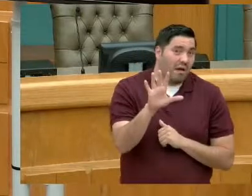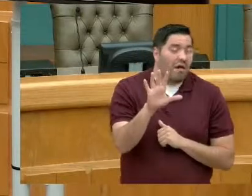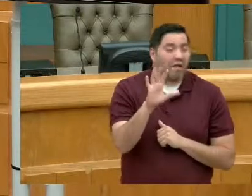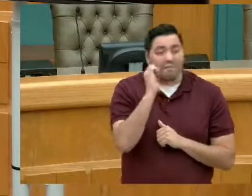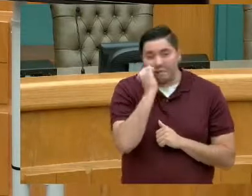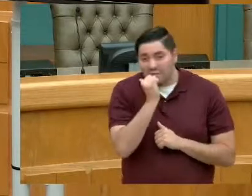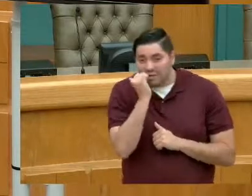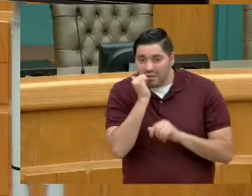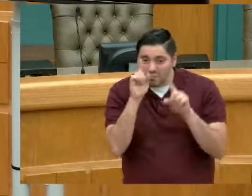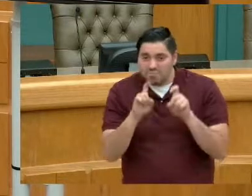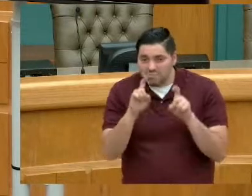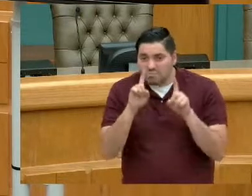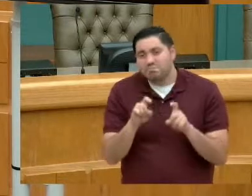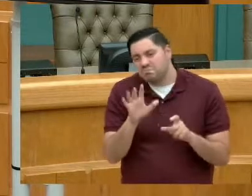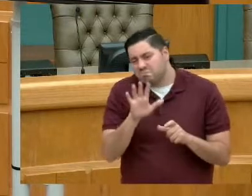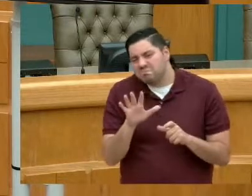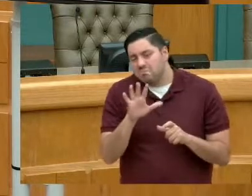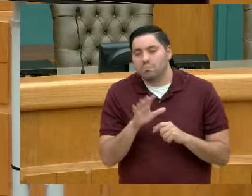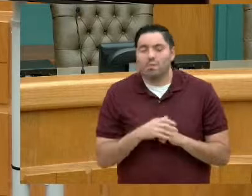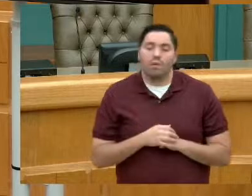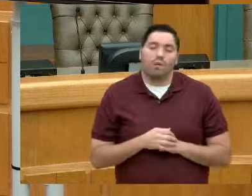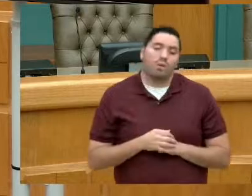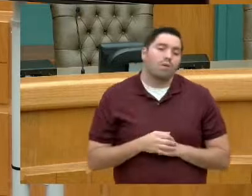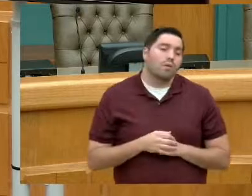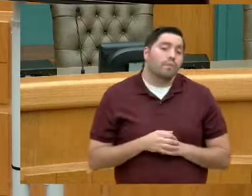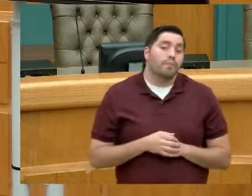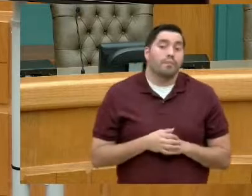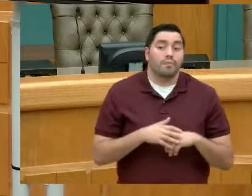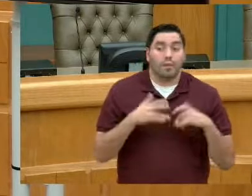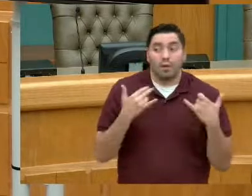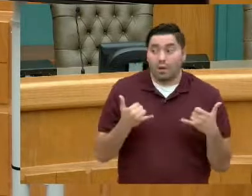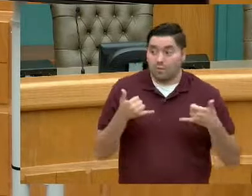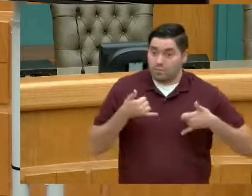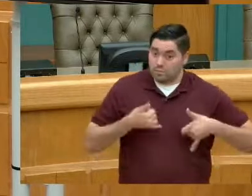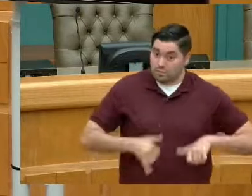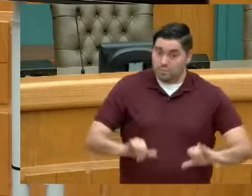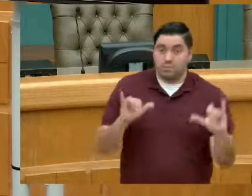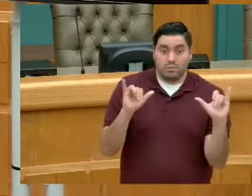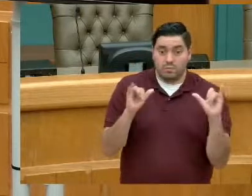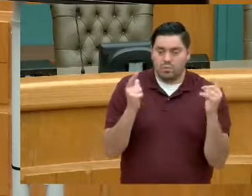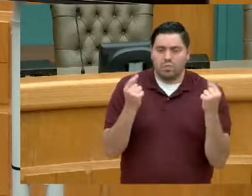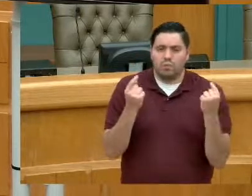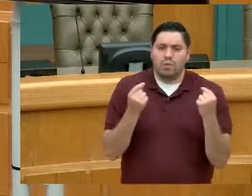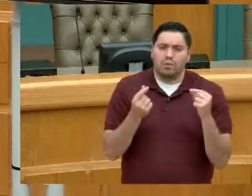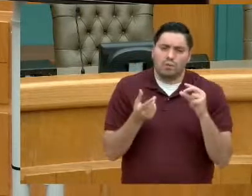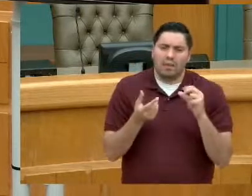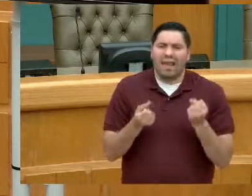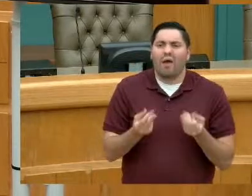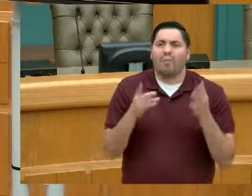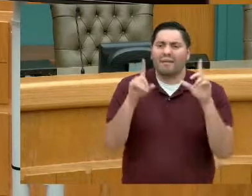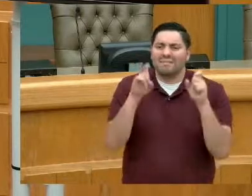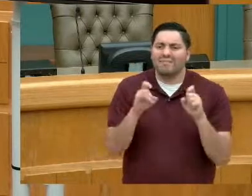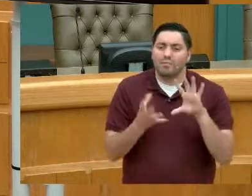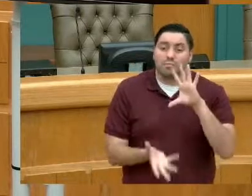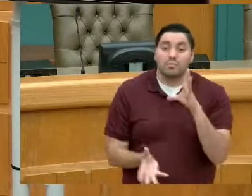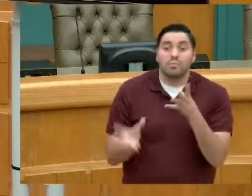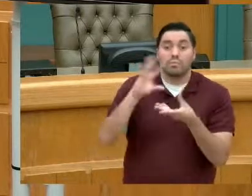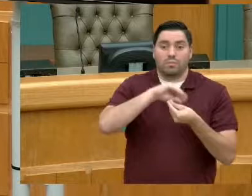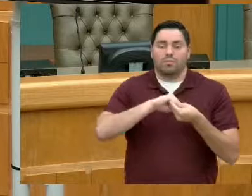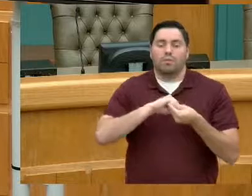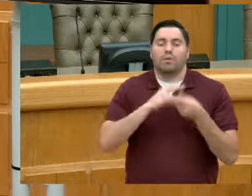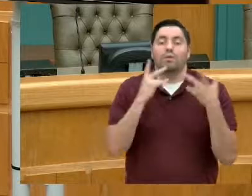that. A key number that we are tracking, and we still are, is the total number of tests taken. And as of